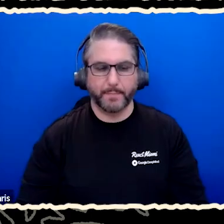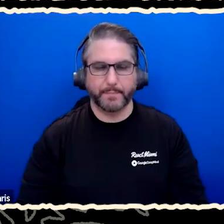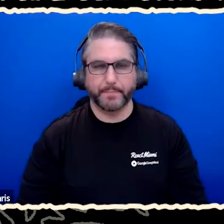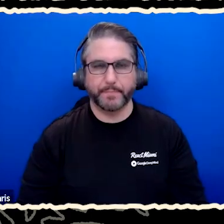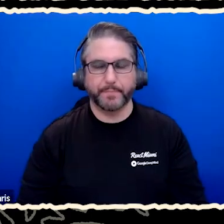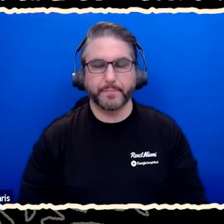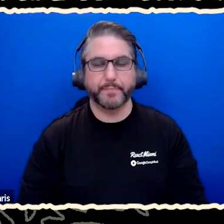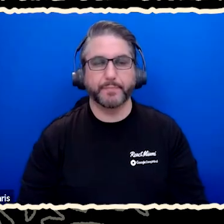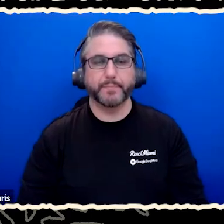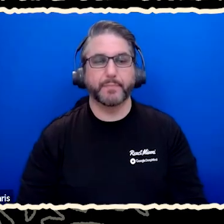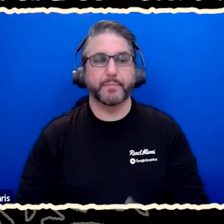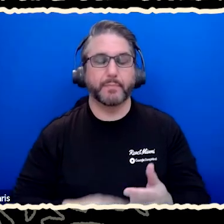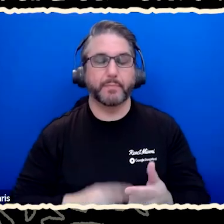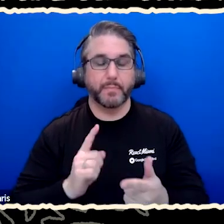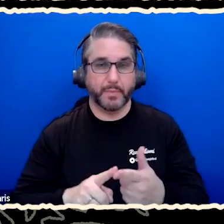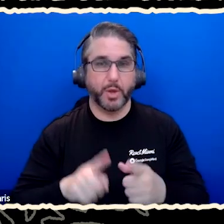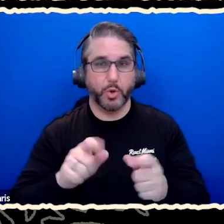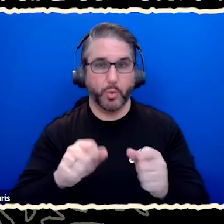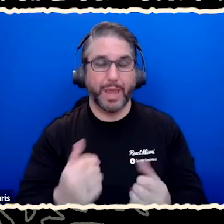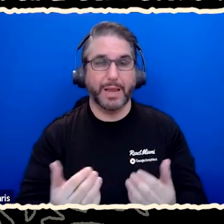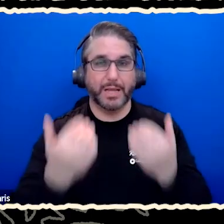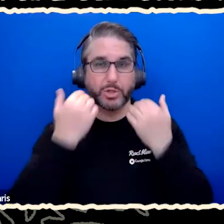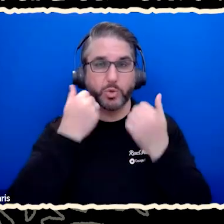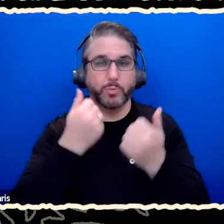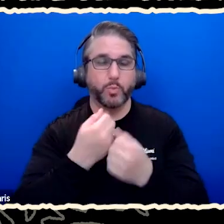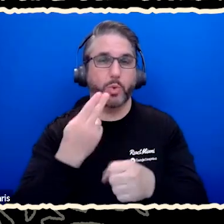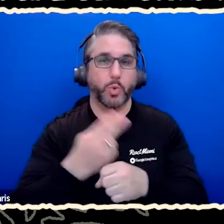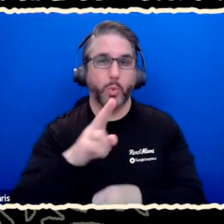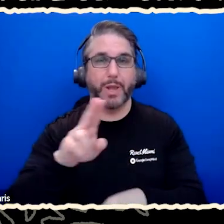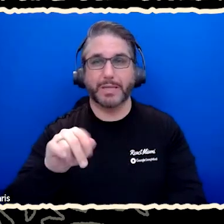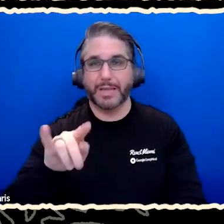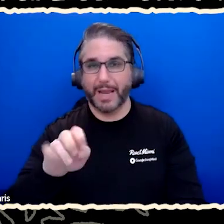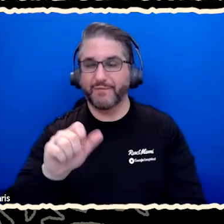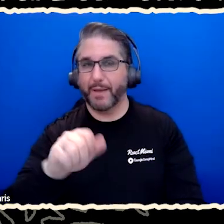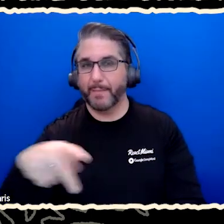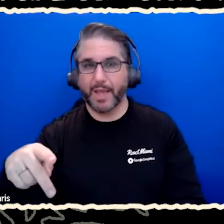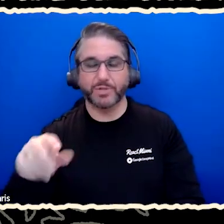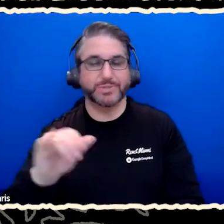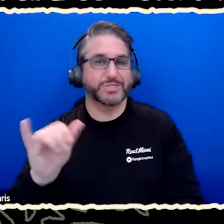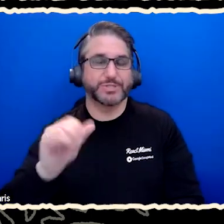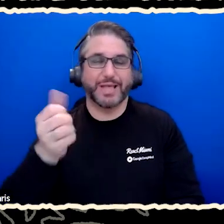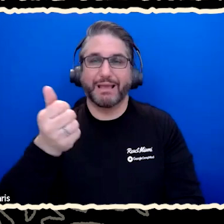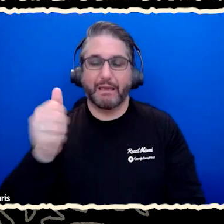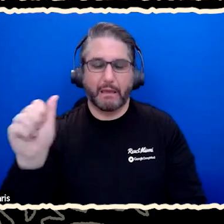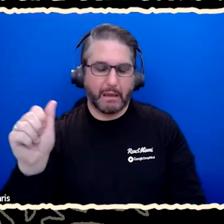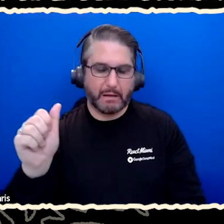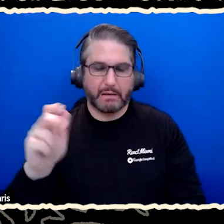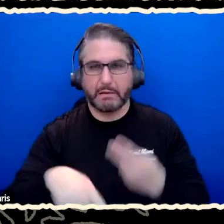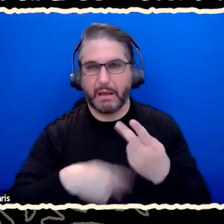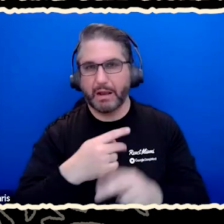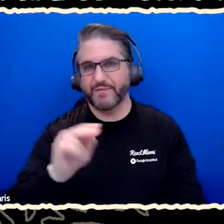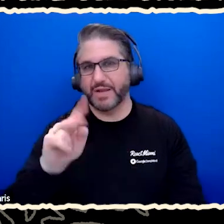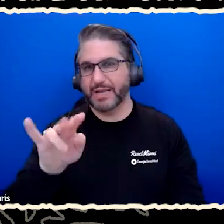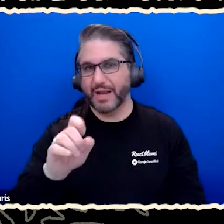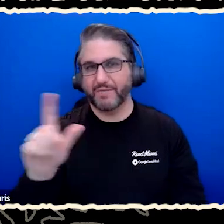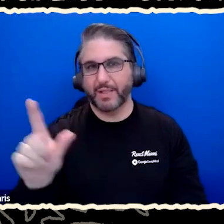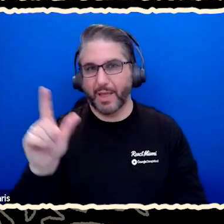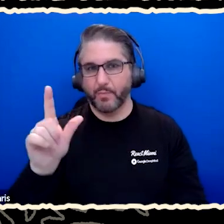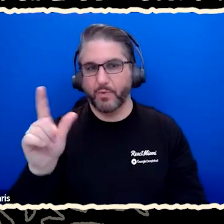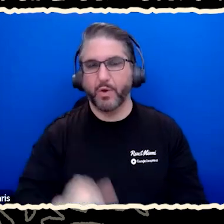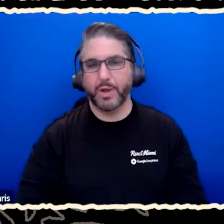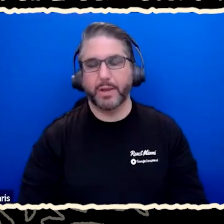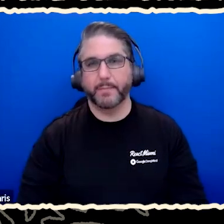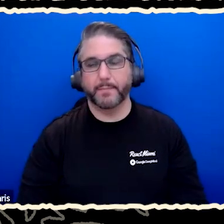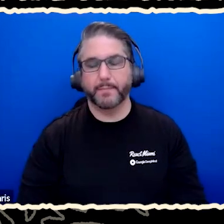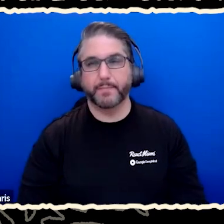you can then consume in your native application as if it would have been any kind of native library.